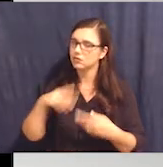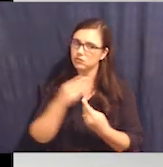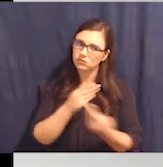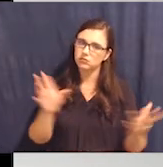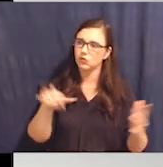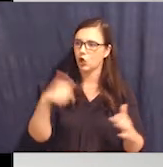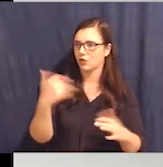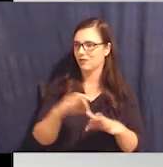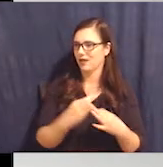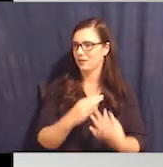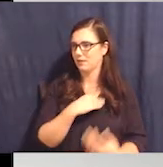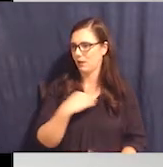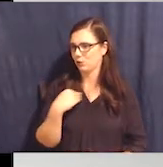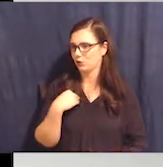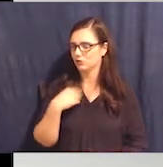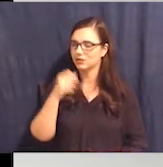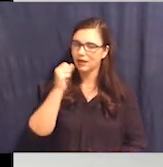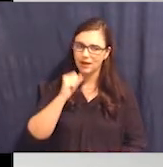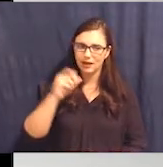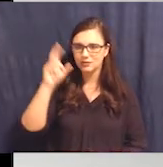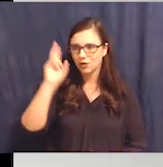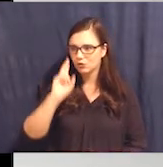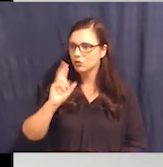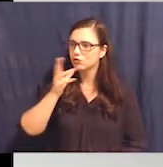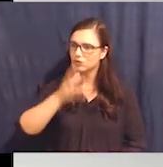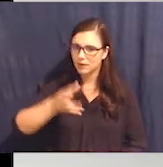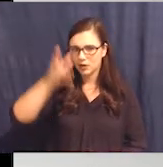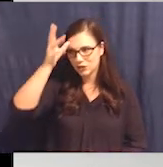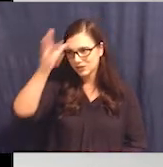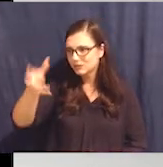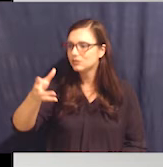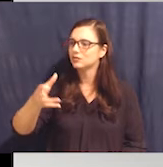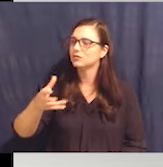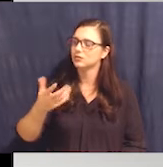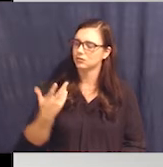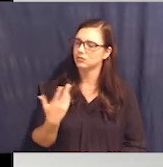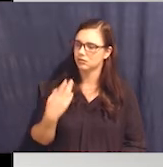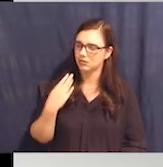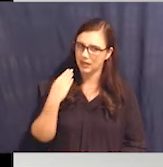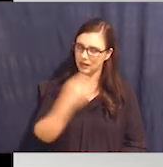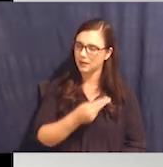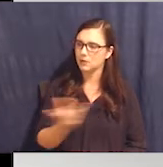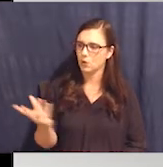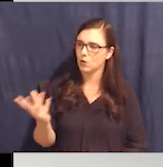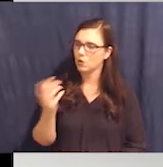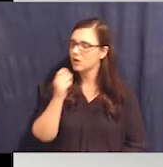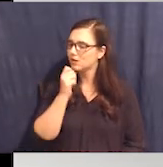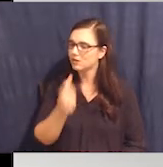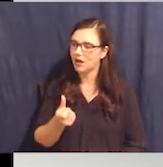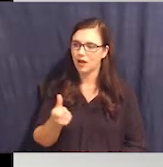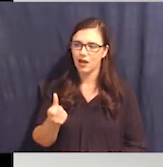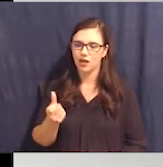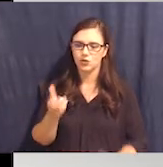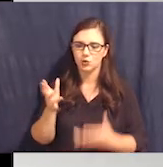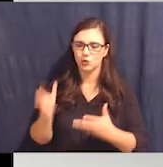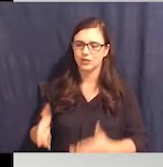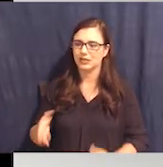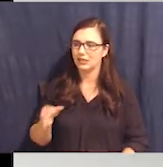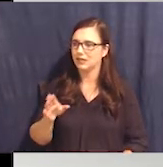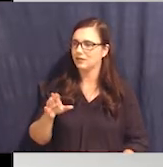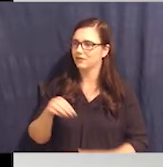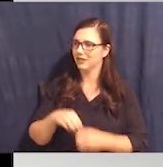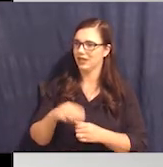that you let your other family members know, your aunts, uncles, grandparents, et cetera, not to